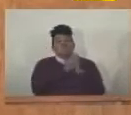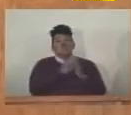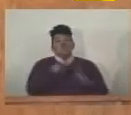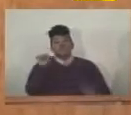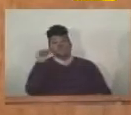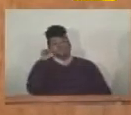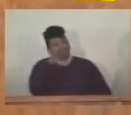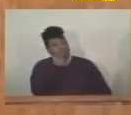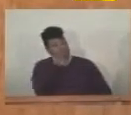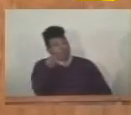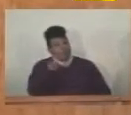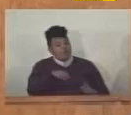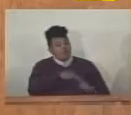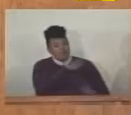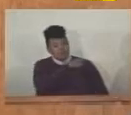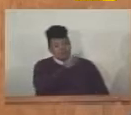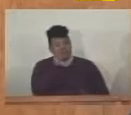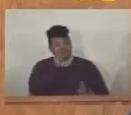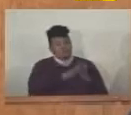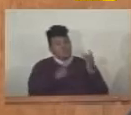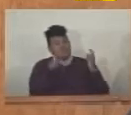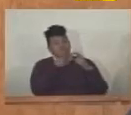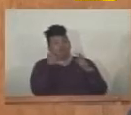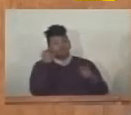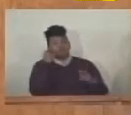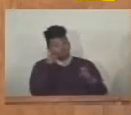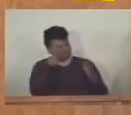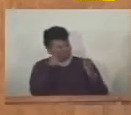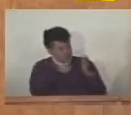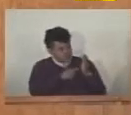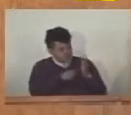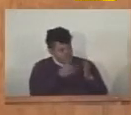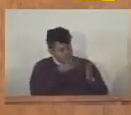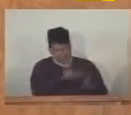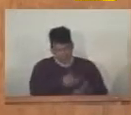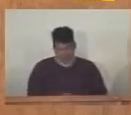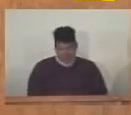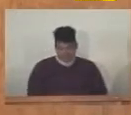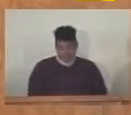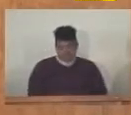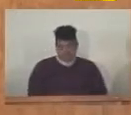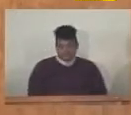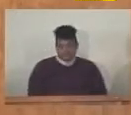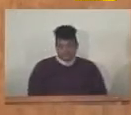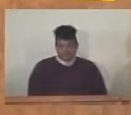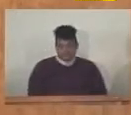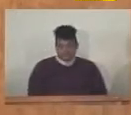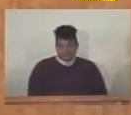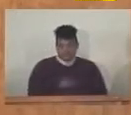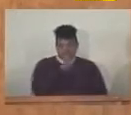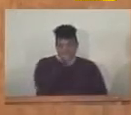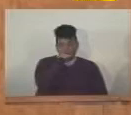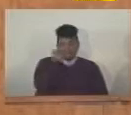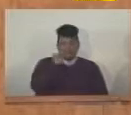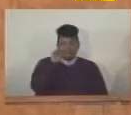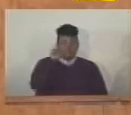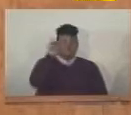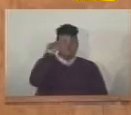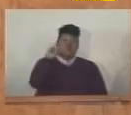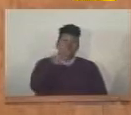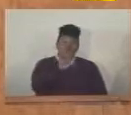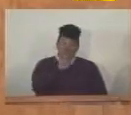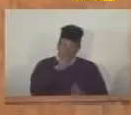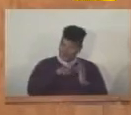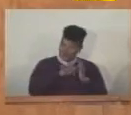all the checkpoints were supposed to be manned? Isn't that a sign that Zozo is a failure? And so I